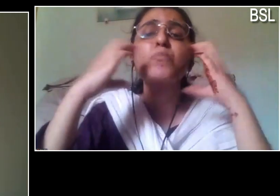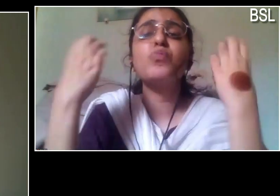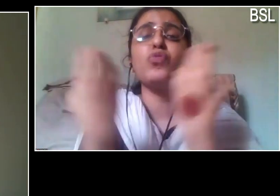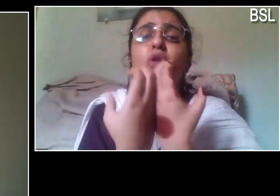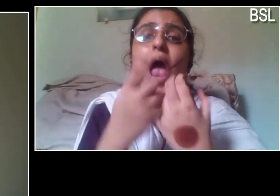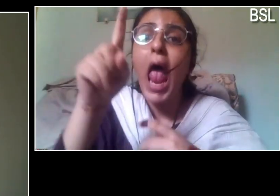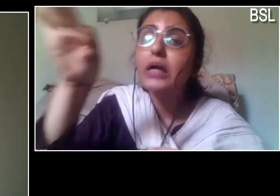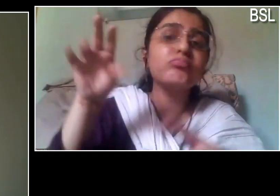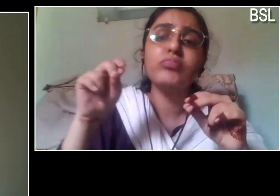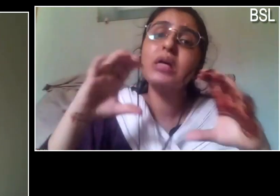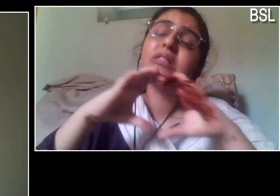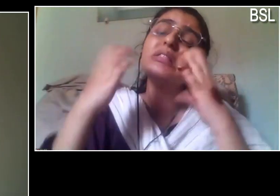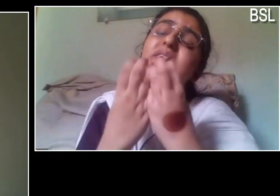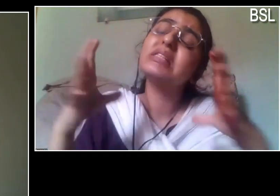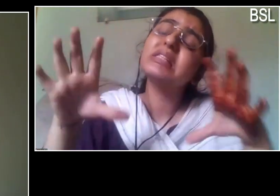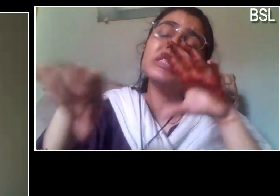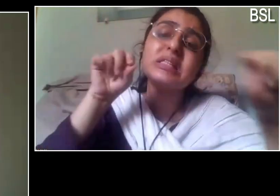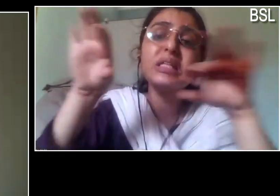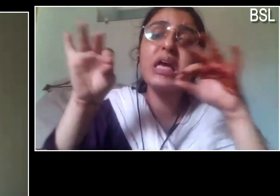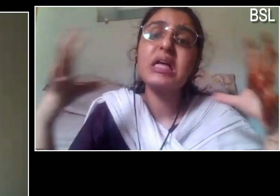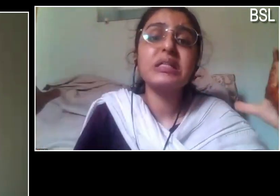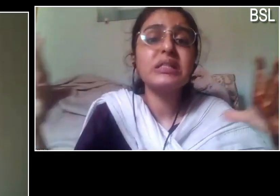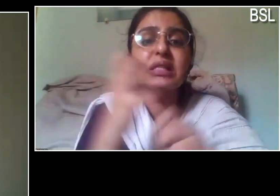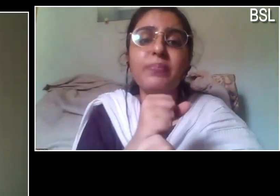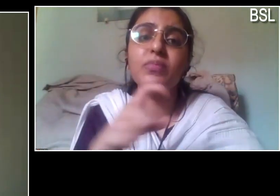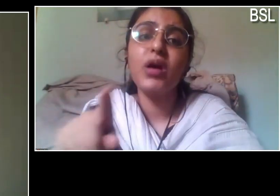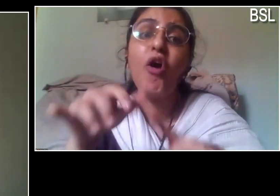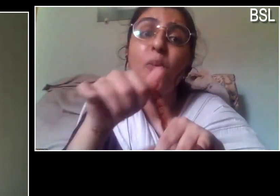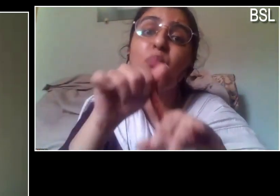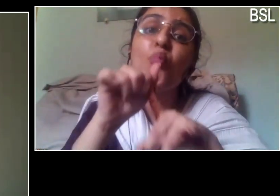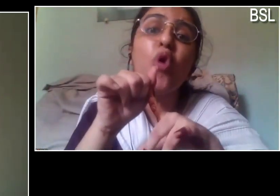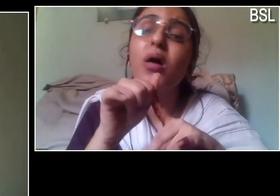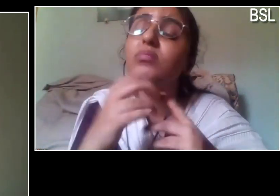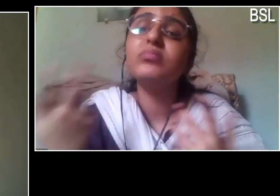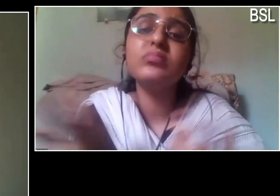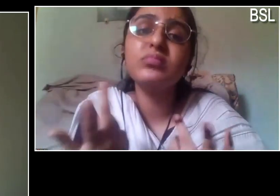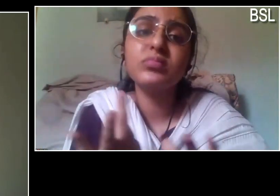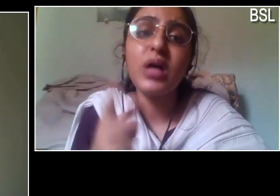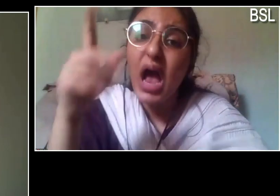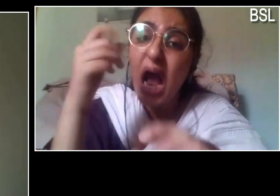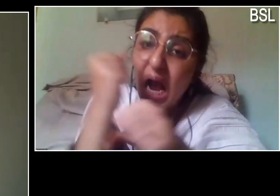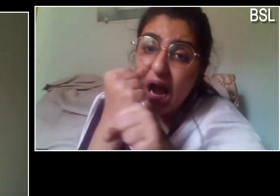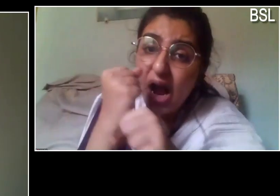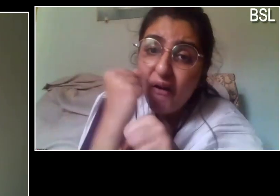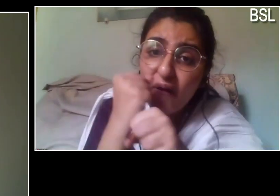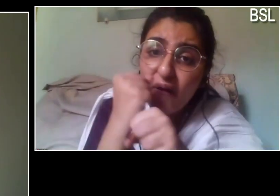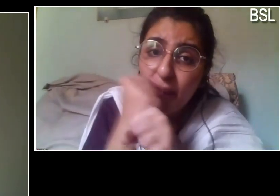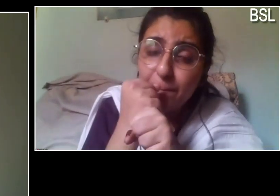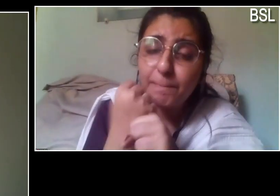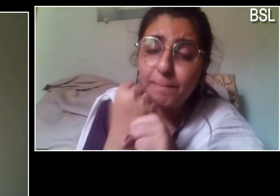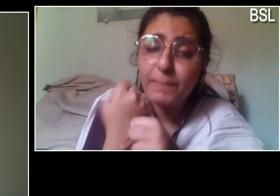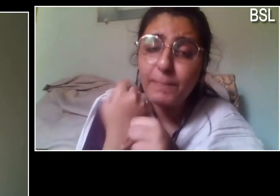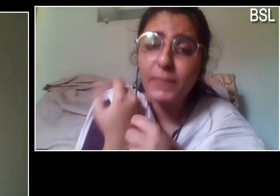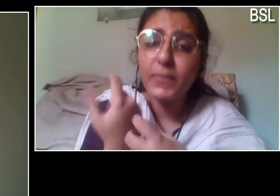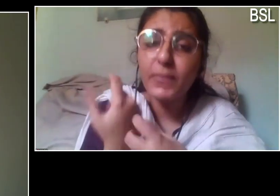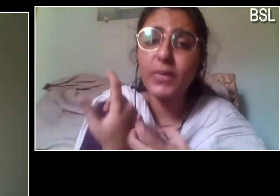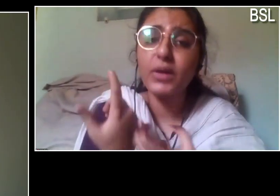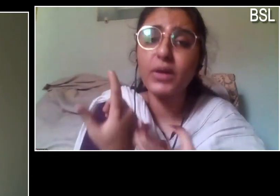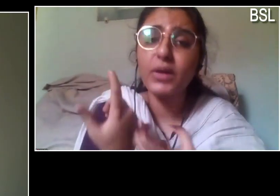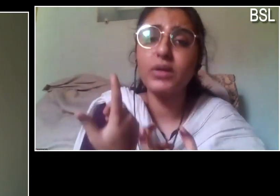specifically, or most importantly, I should say, it includes government websites, it